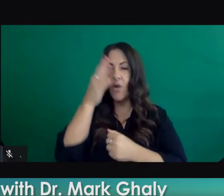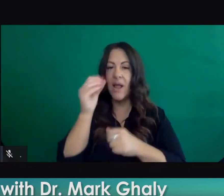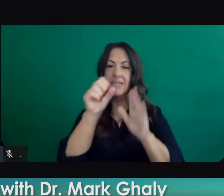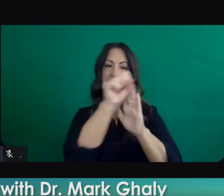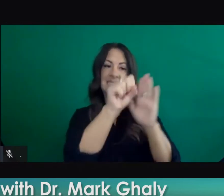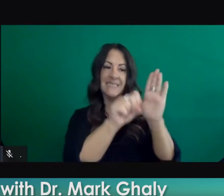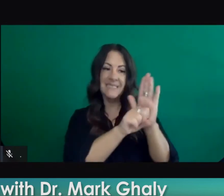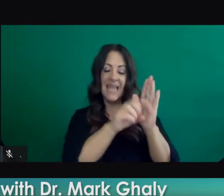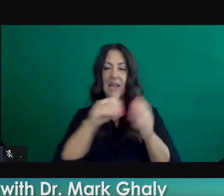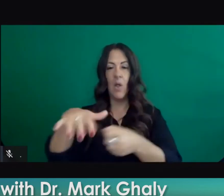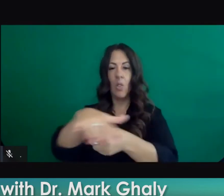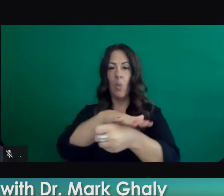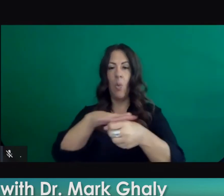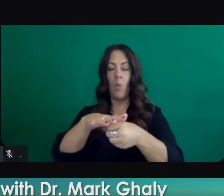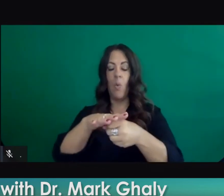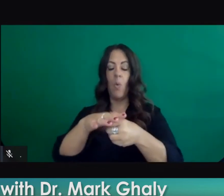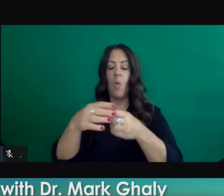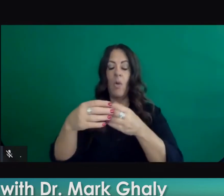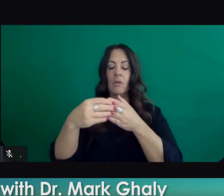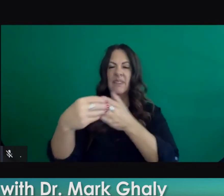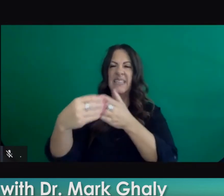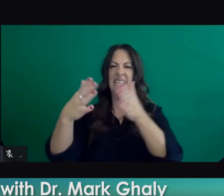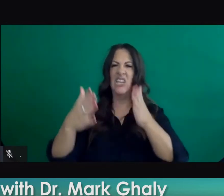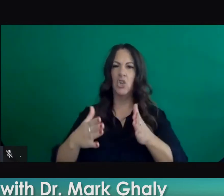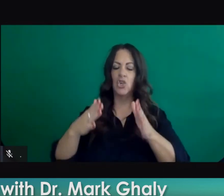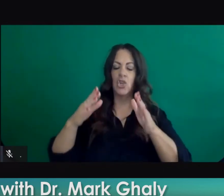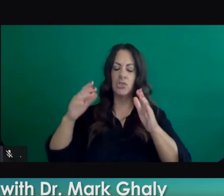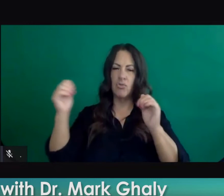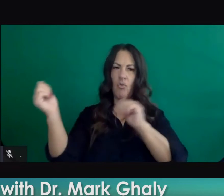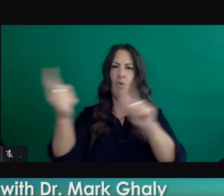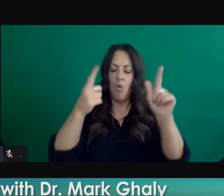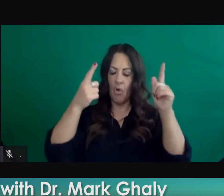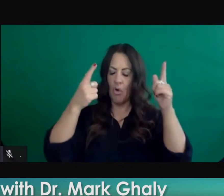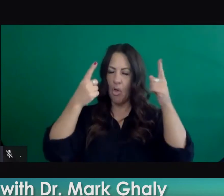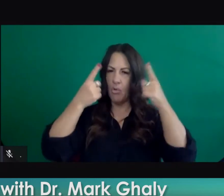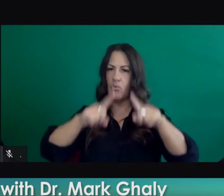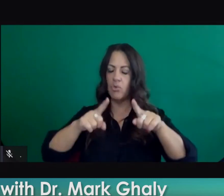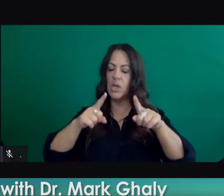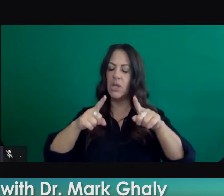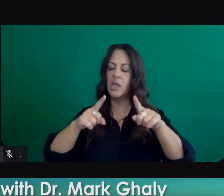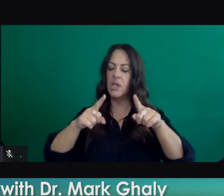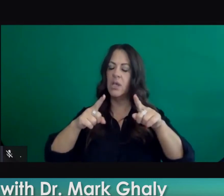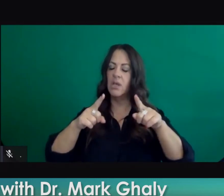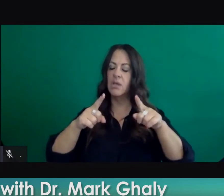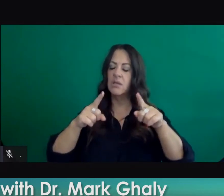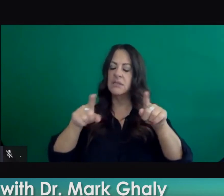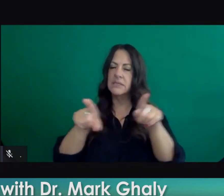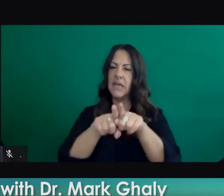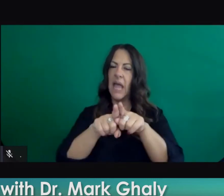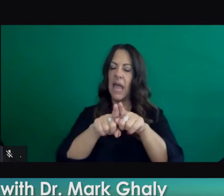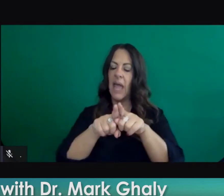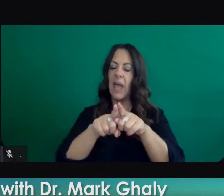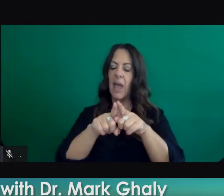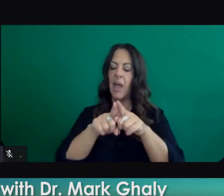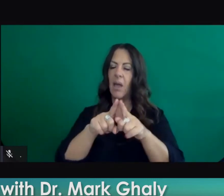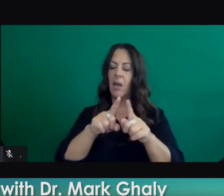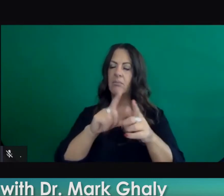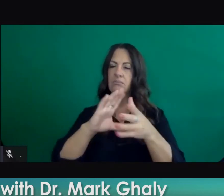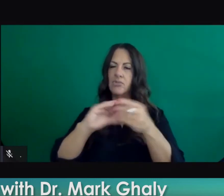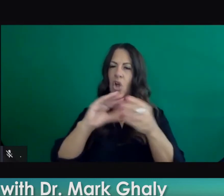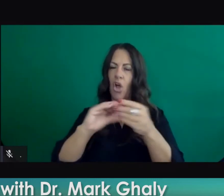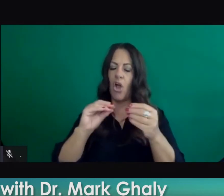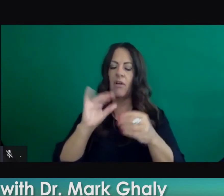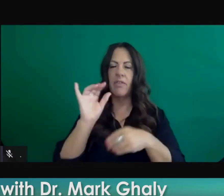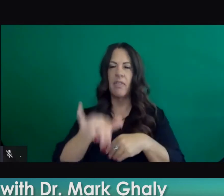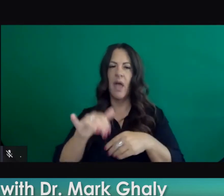local leaders can be aligned in our messaging. In California, we believe it's important to focus on the simple protective actions